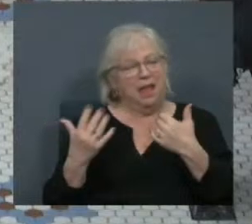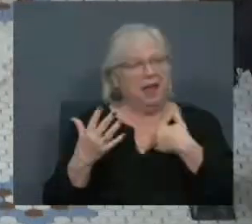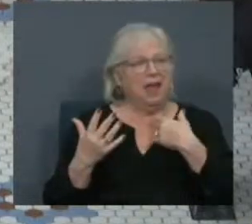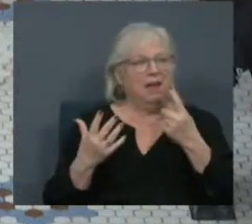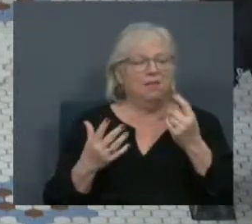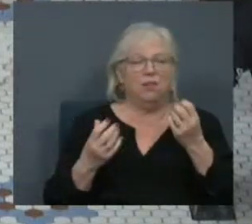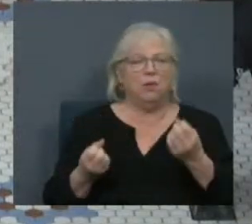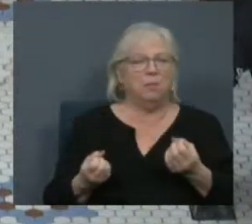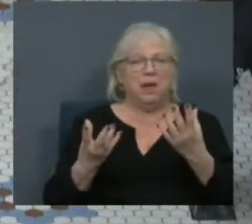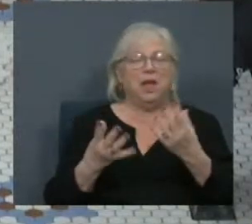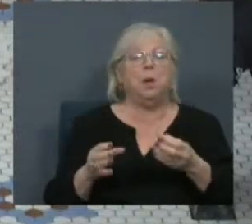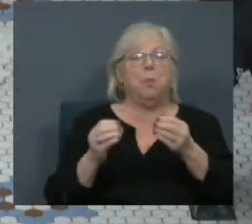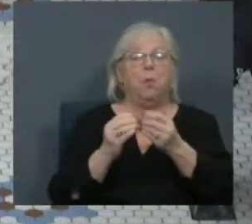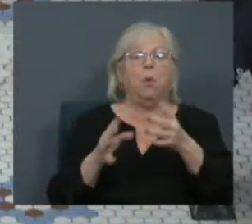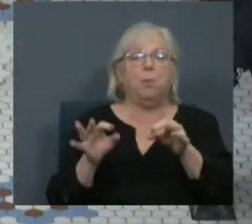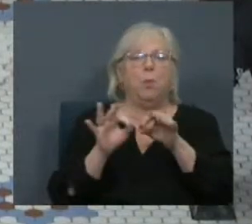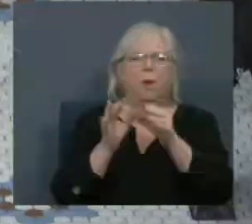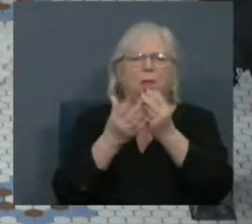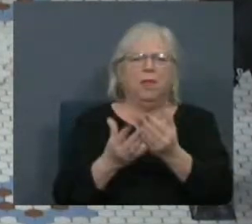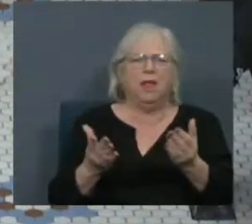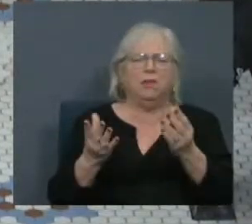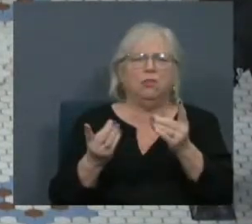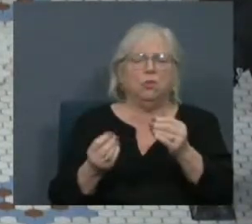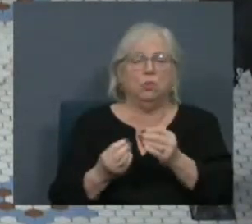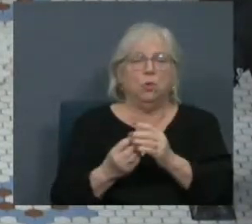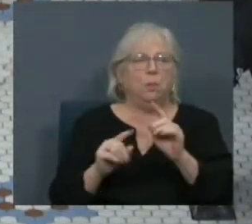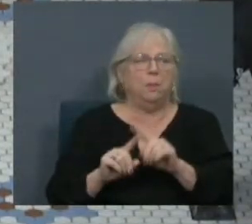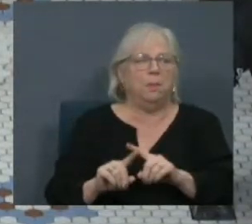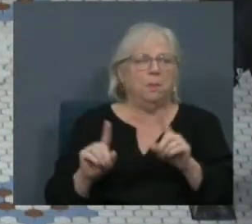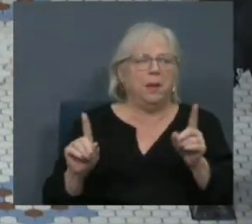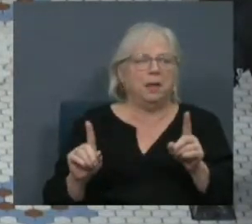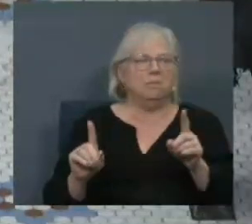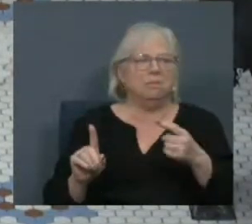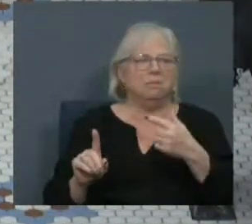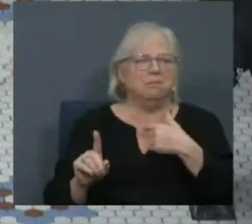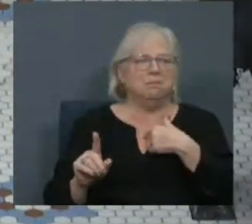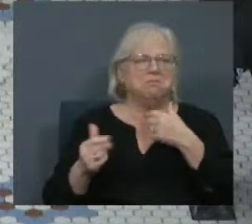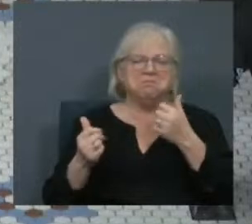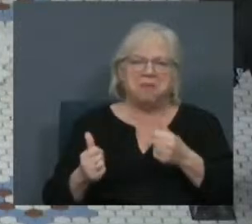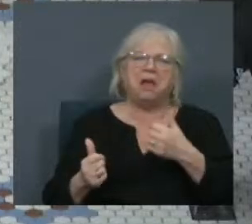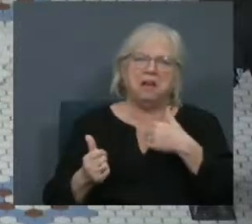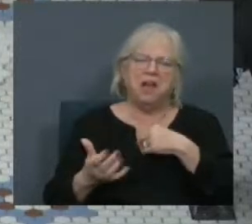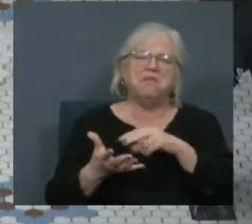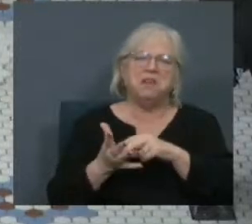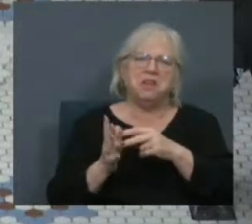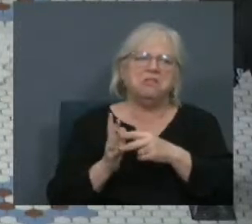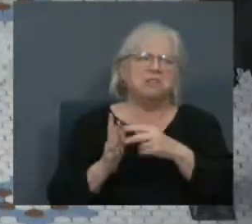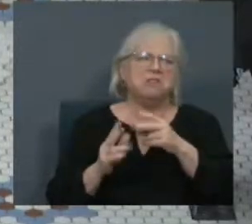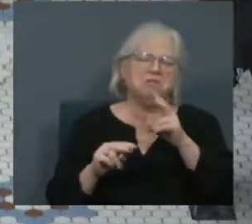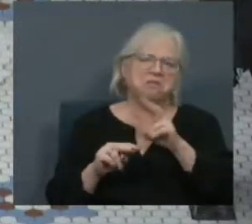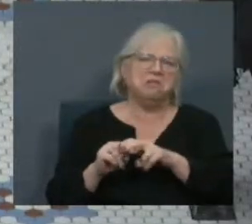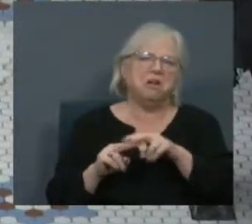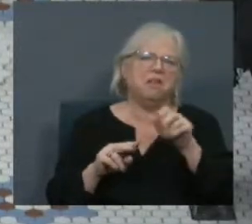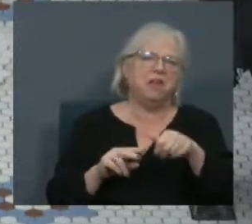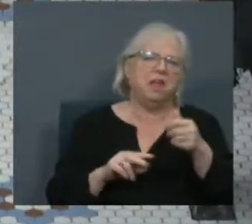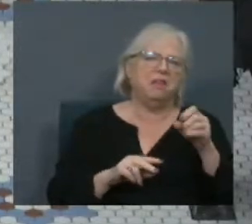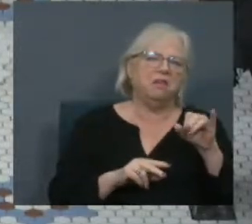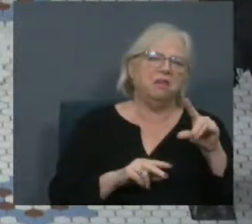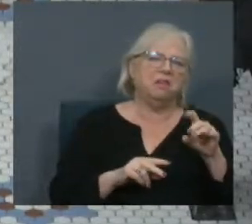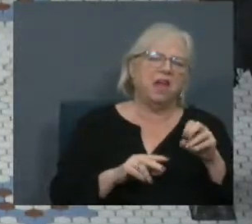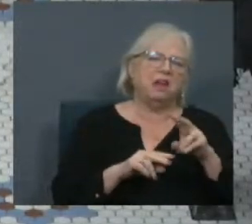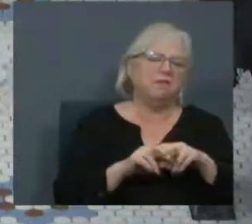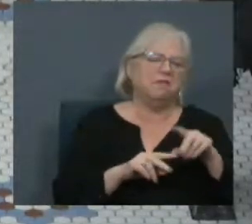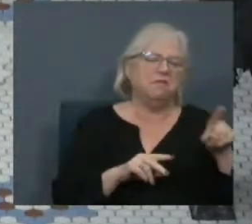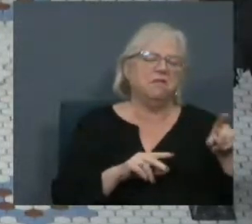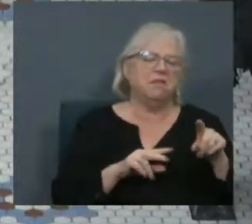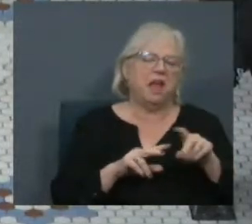many more important things to do, but I could have intention to sit on the other side of that. I